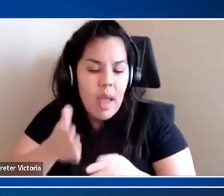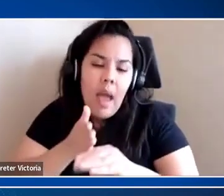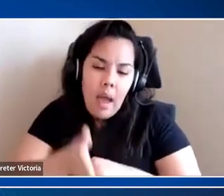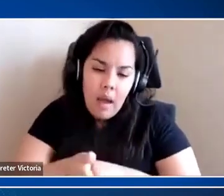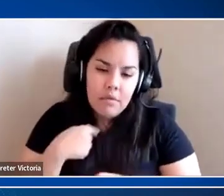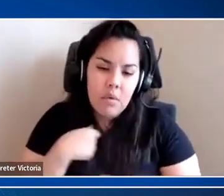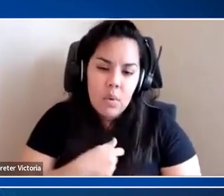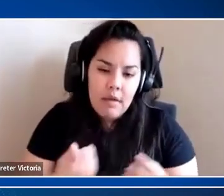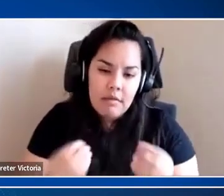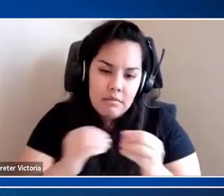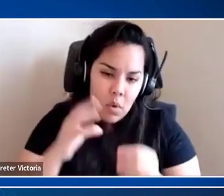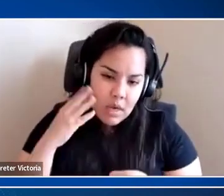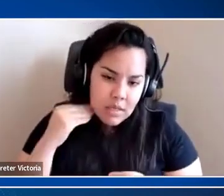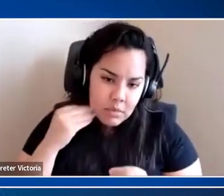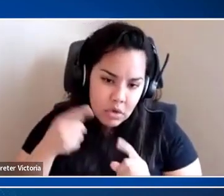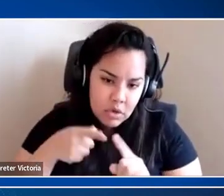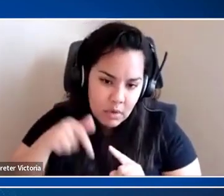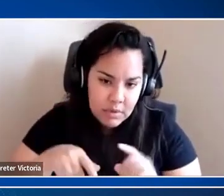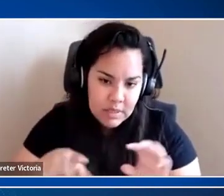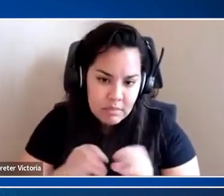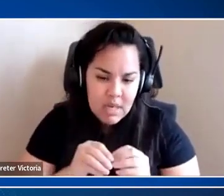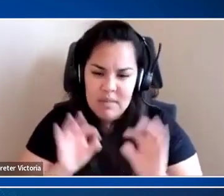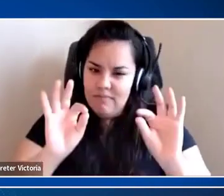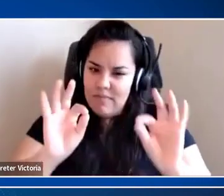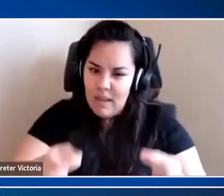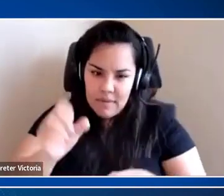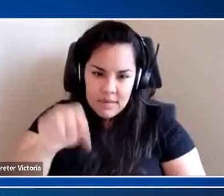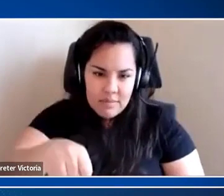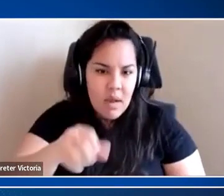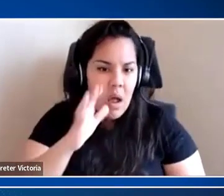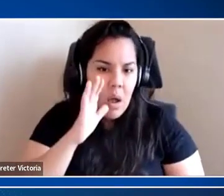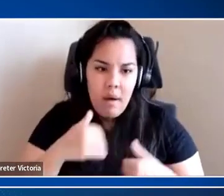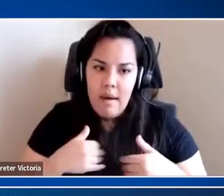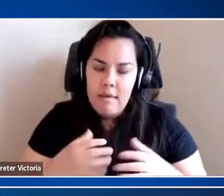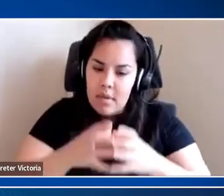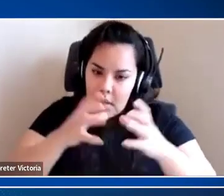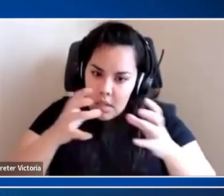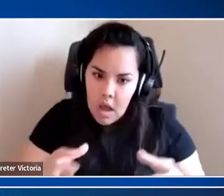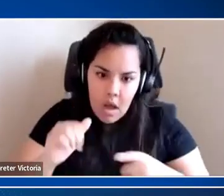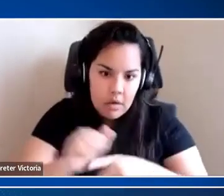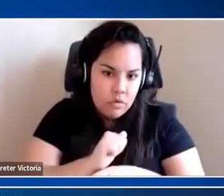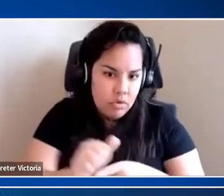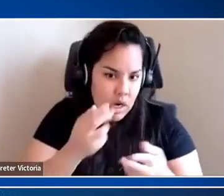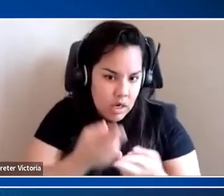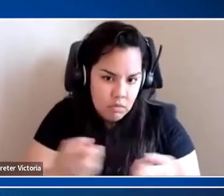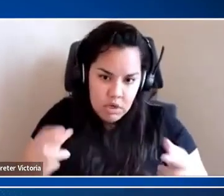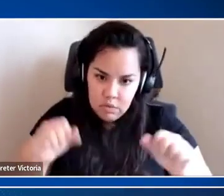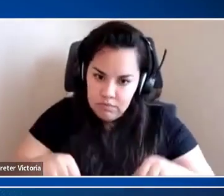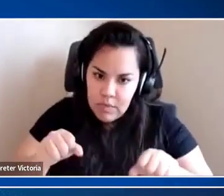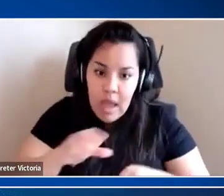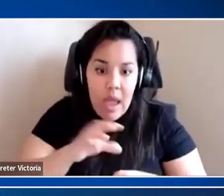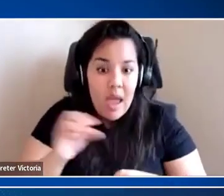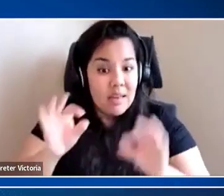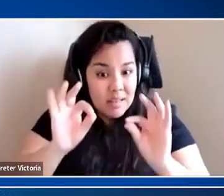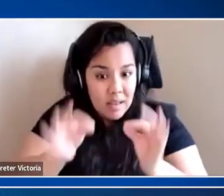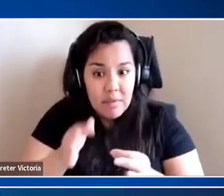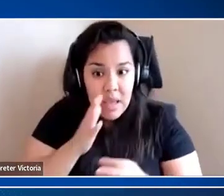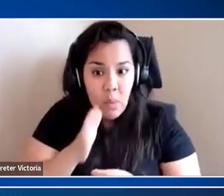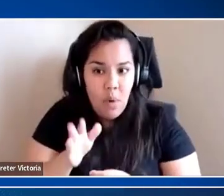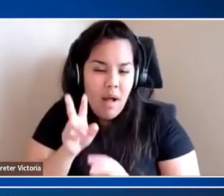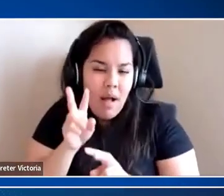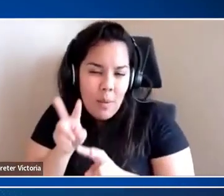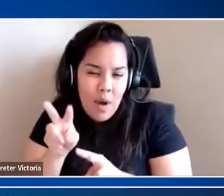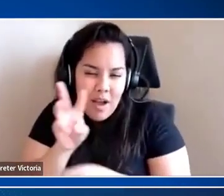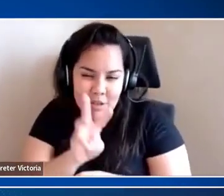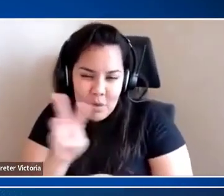meetings. So yeah, there will be a lot of training resources, and you'll definitely watch the website